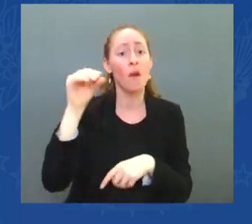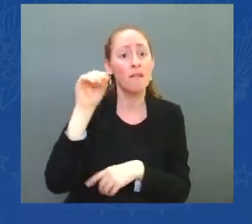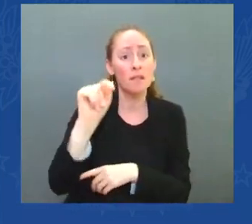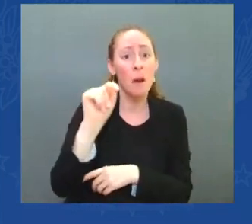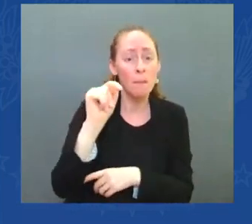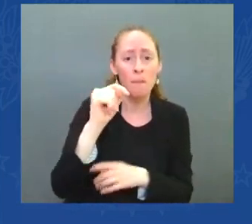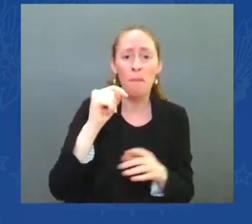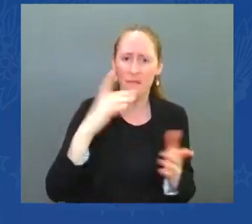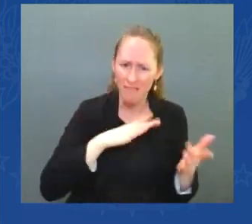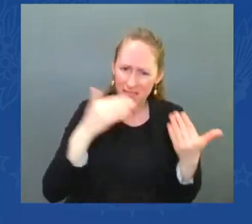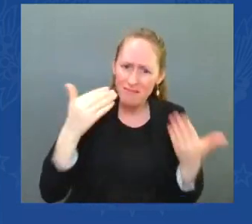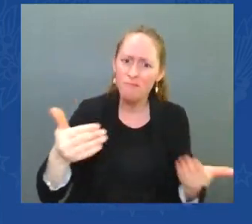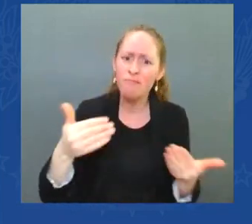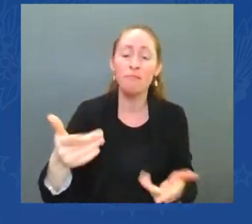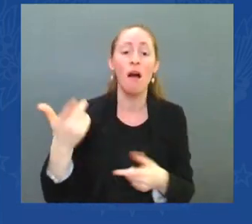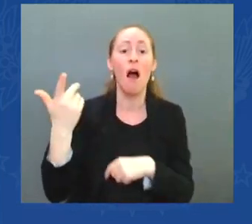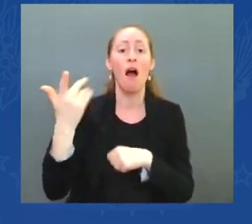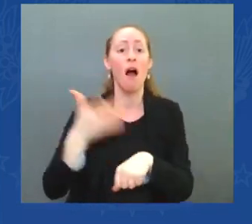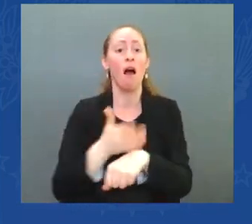Spend it.